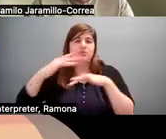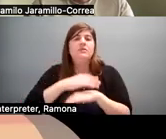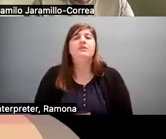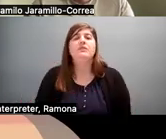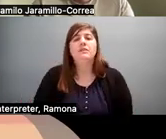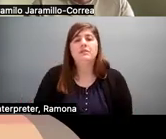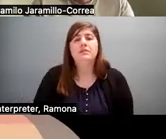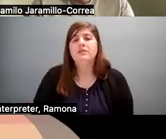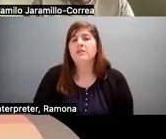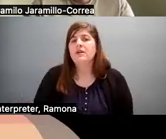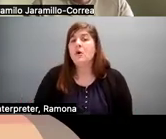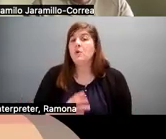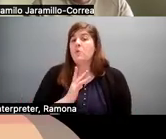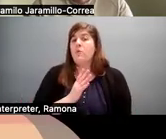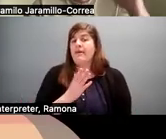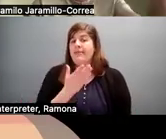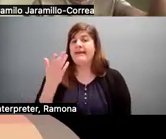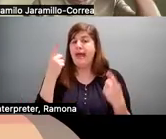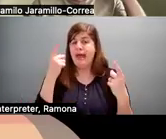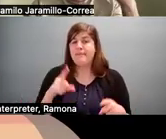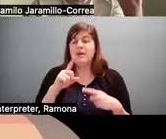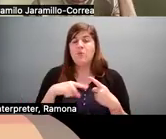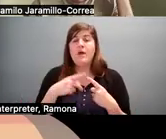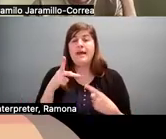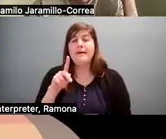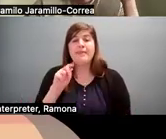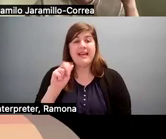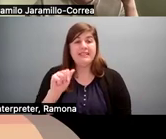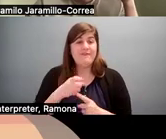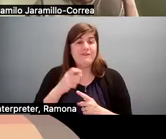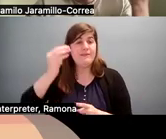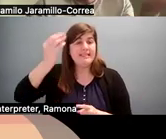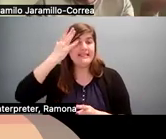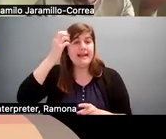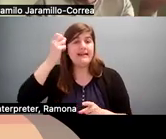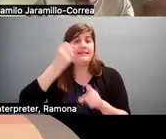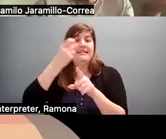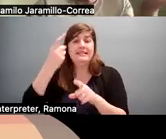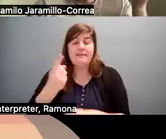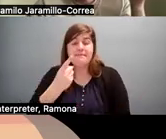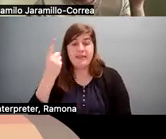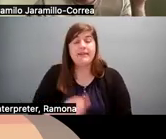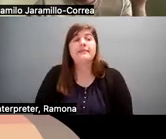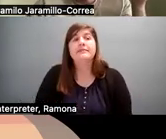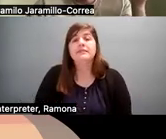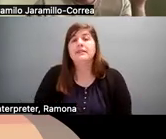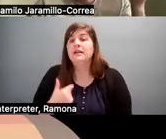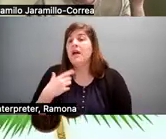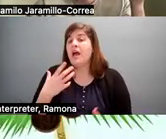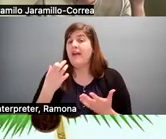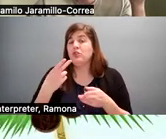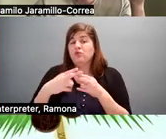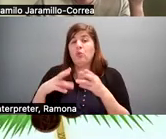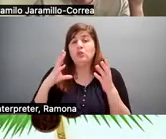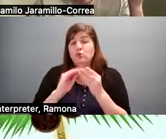thing there's a cool thing that happens when this plasma from the sun hits something. And to learn about that, I have like a short